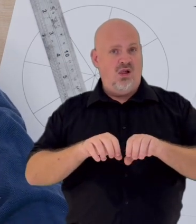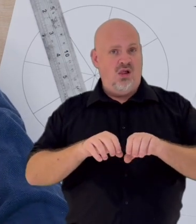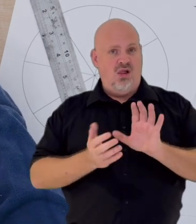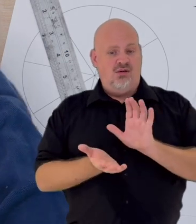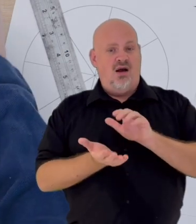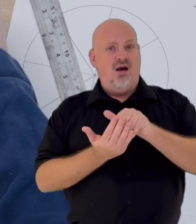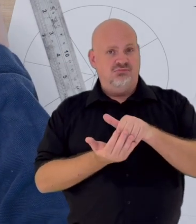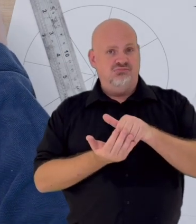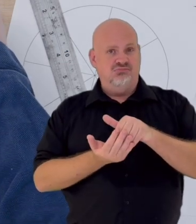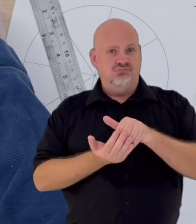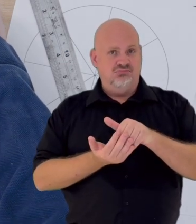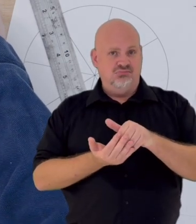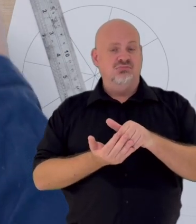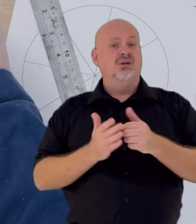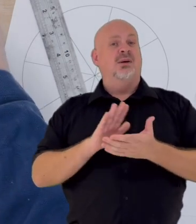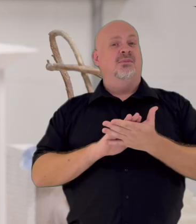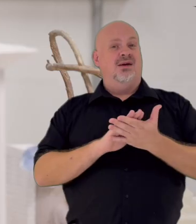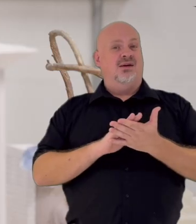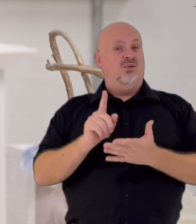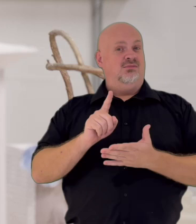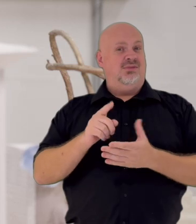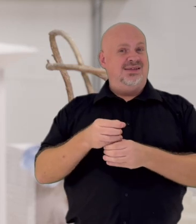so that we've got a tower